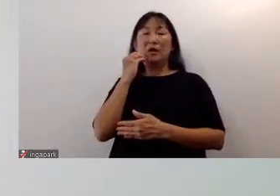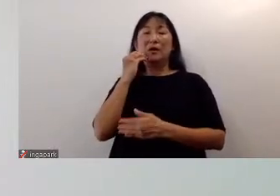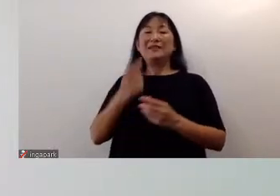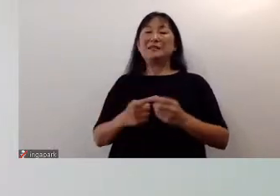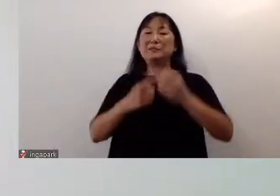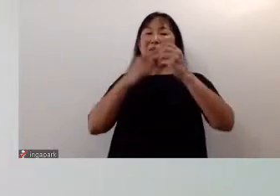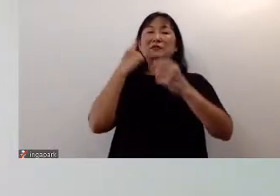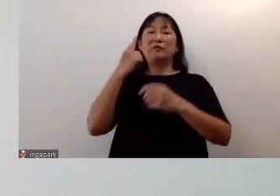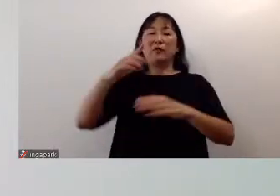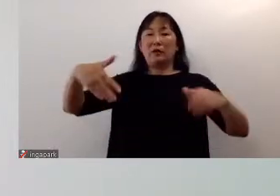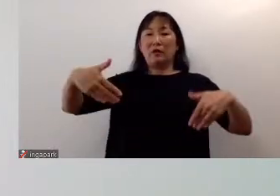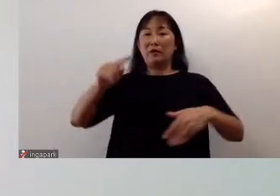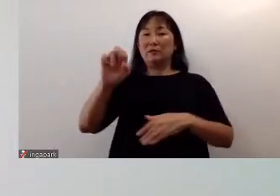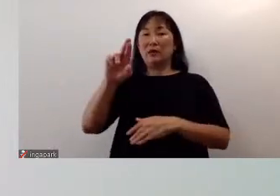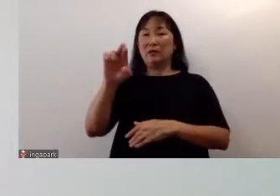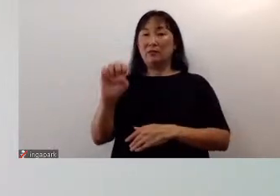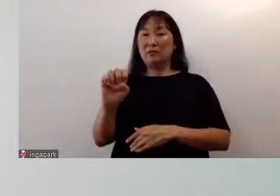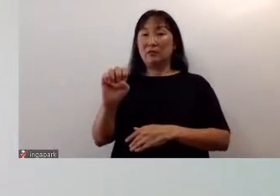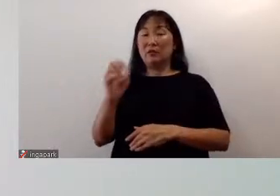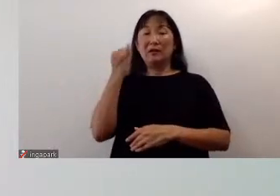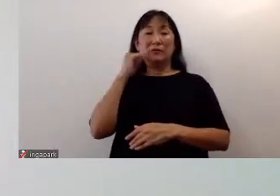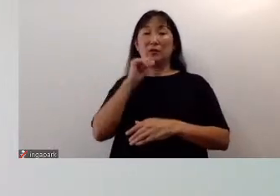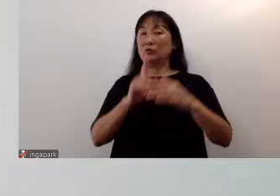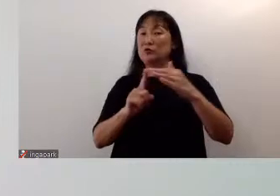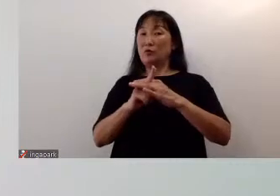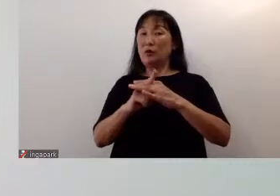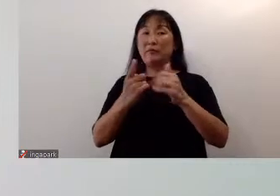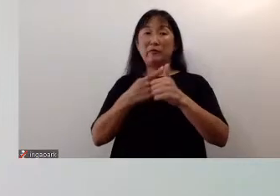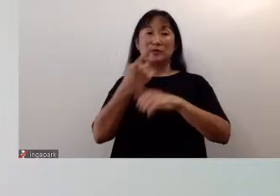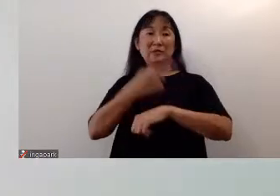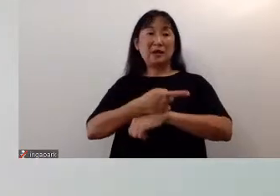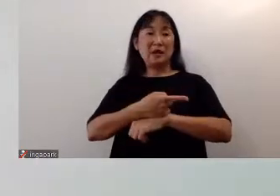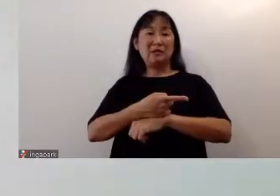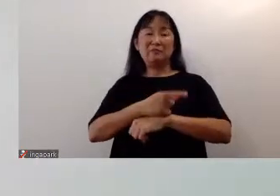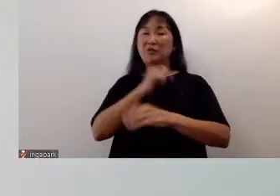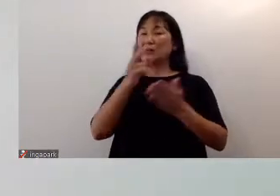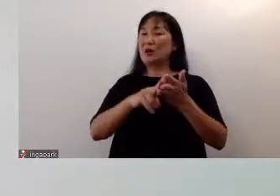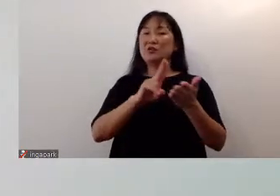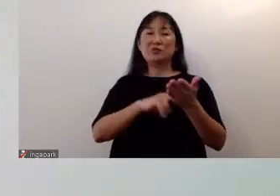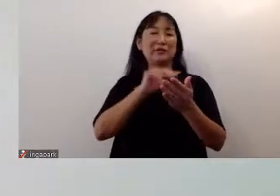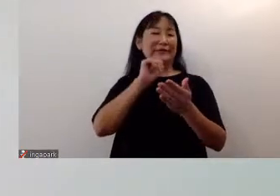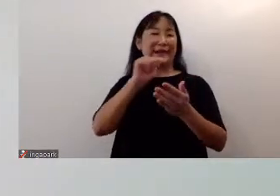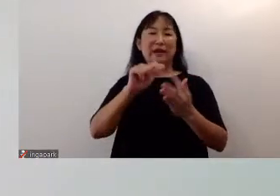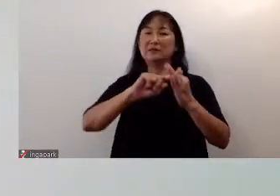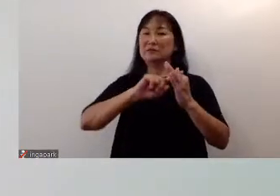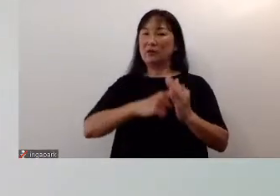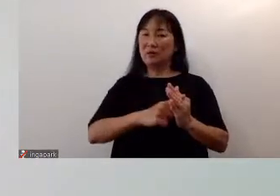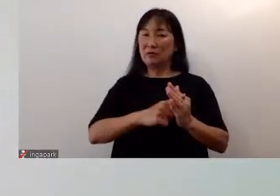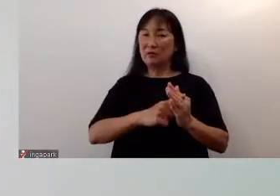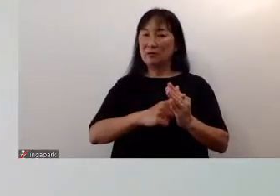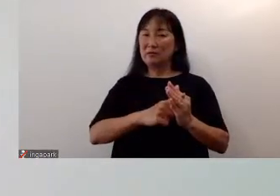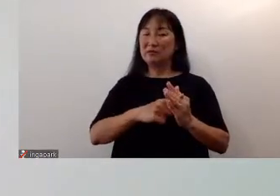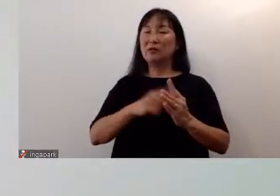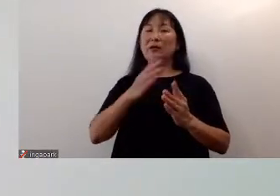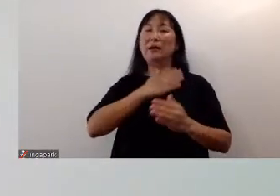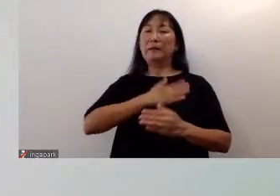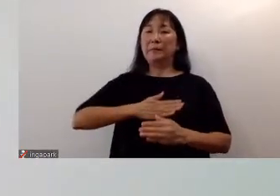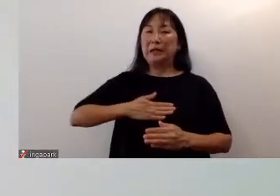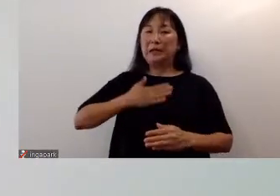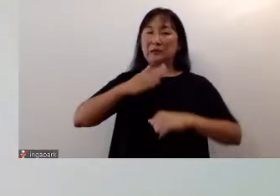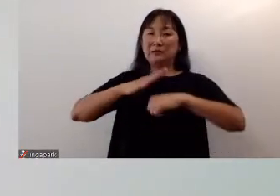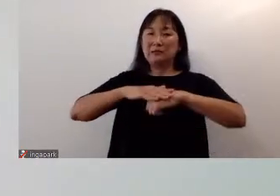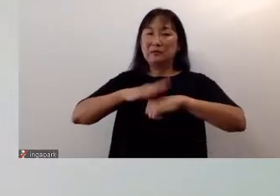Your contract will not officially start, and we don't want anybody to run into trouble. So please pay attention to that. At this point, we know that